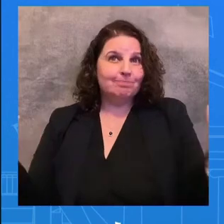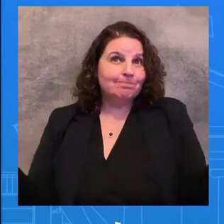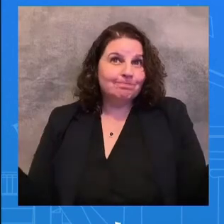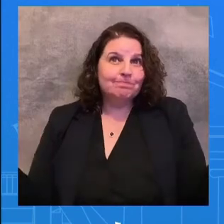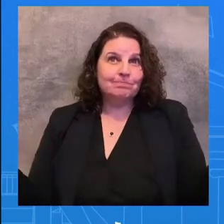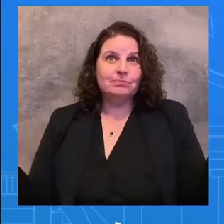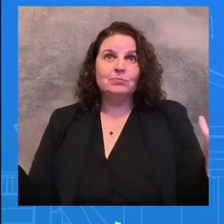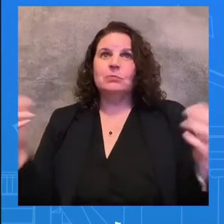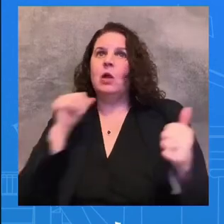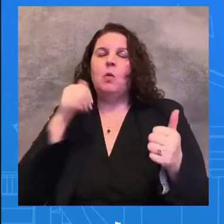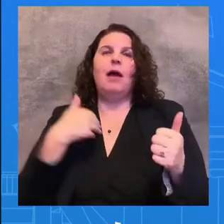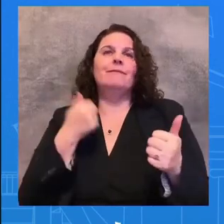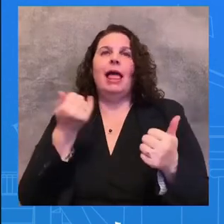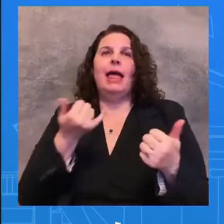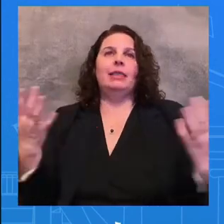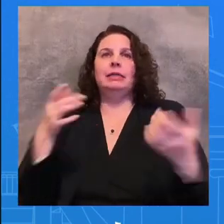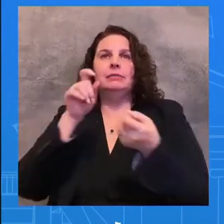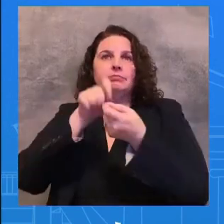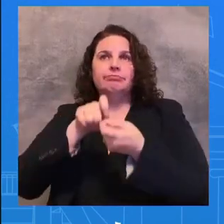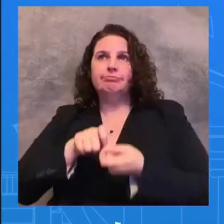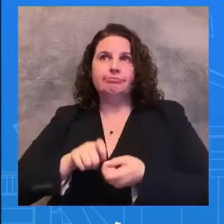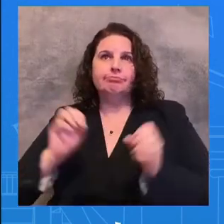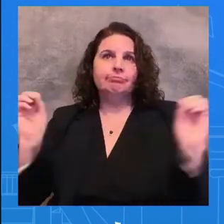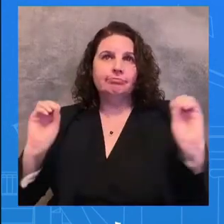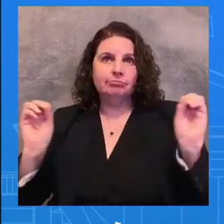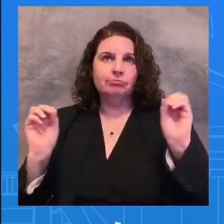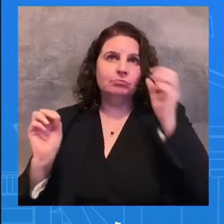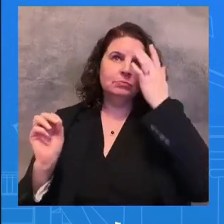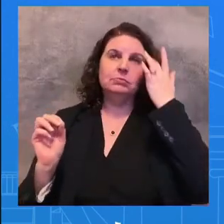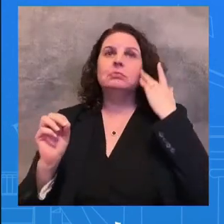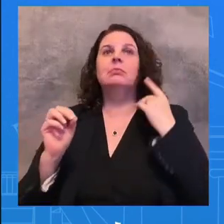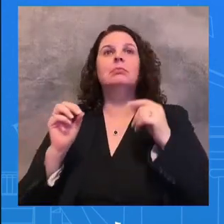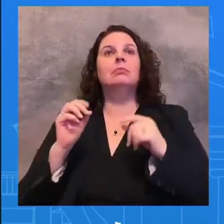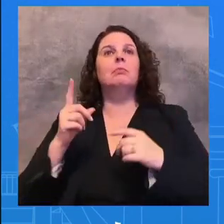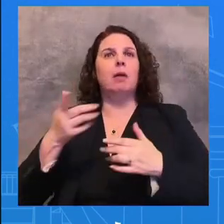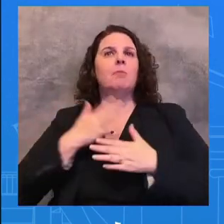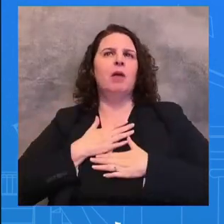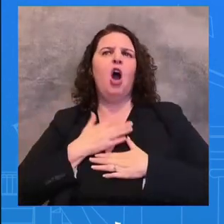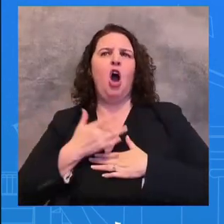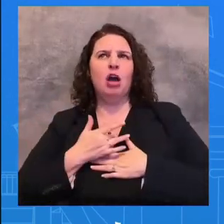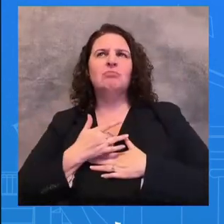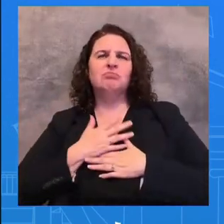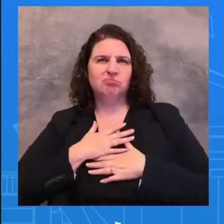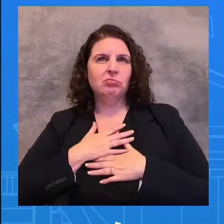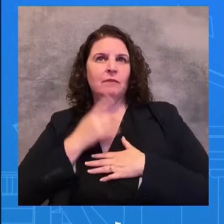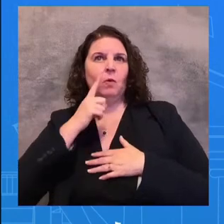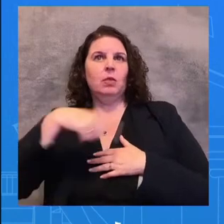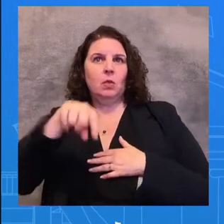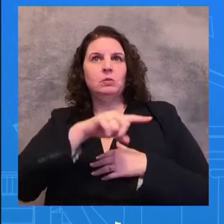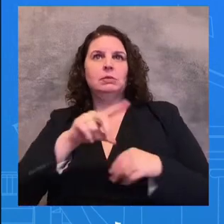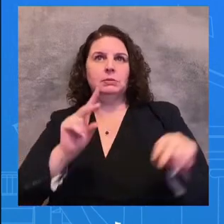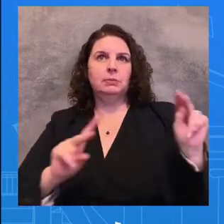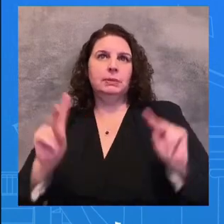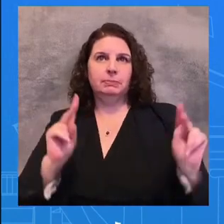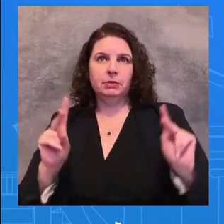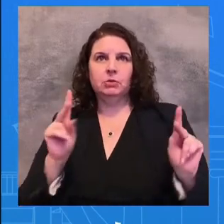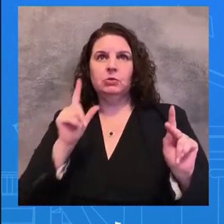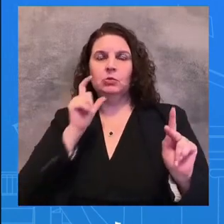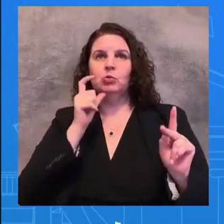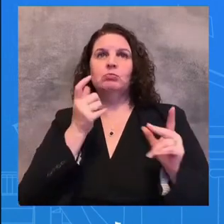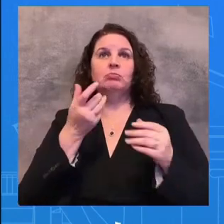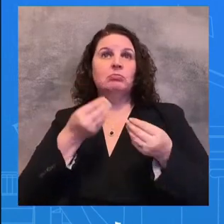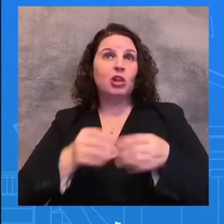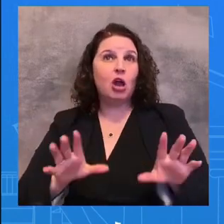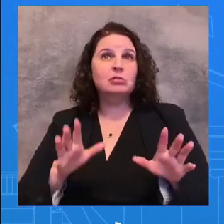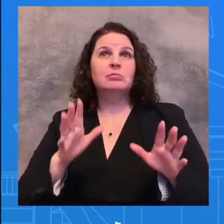or specifics to share. But obviously our hearts go out to folks who are recovering and folks who have lost loved ones. It is devastating to see.